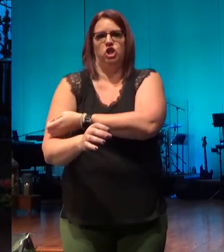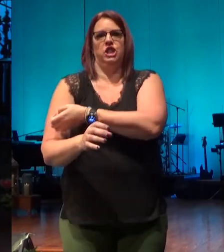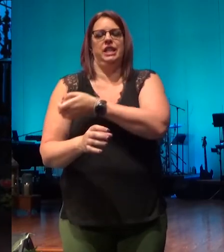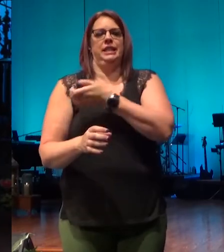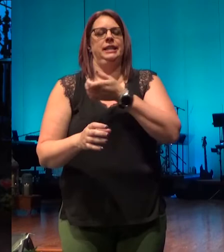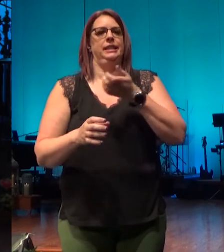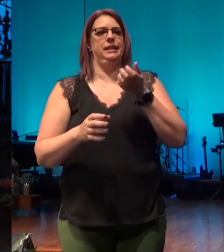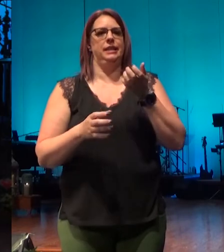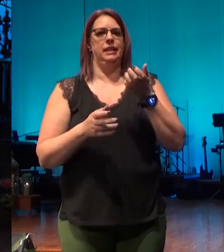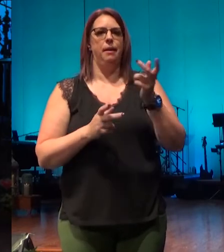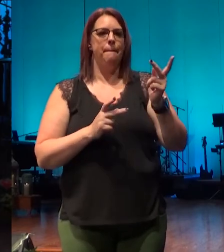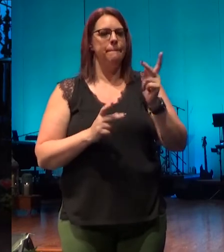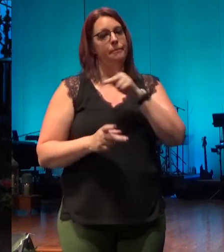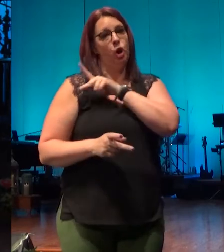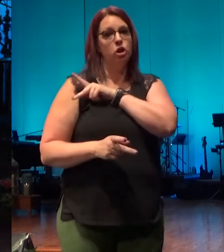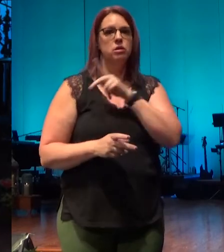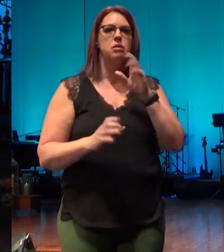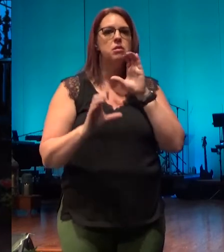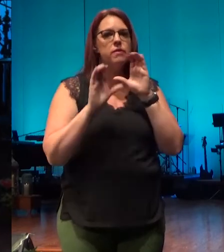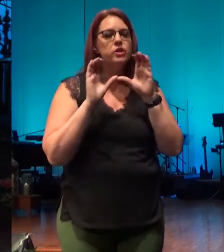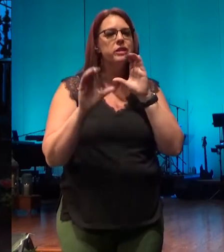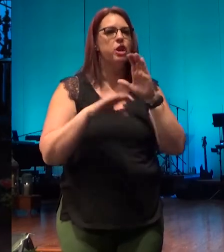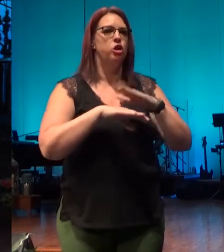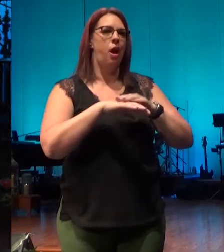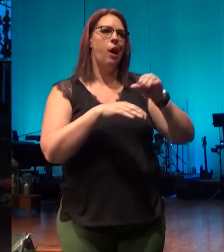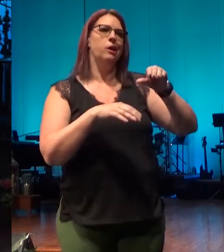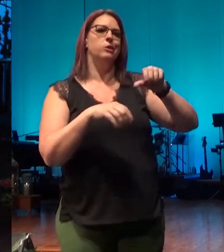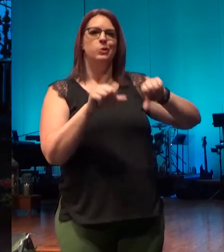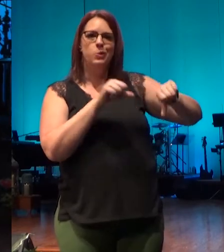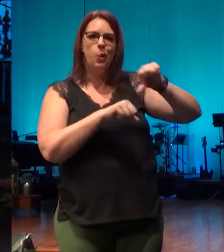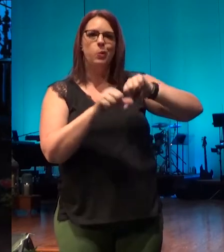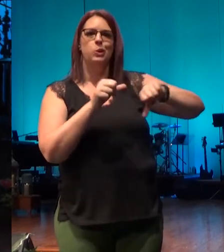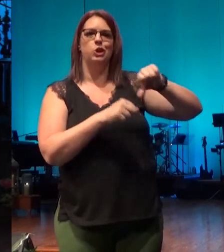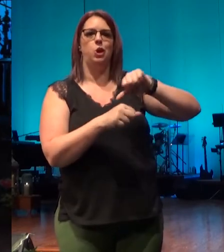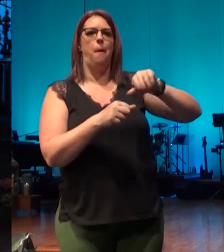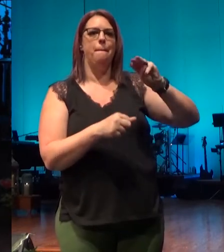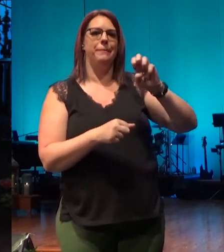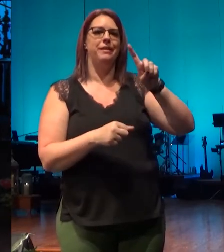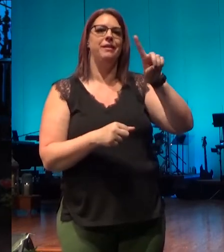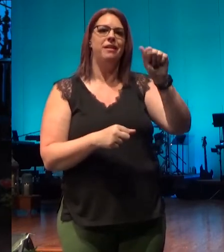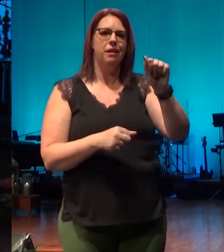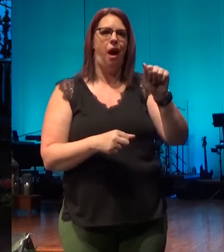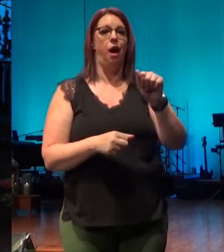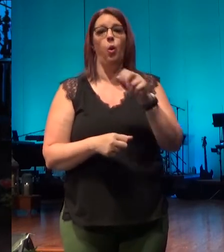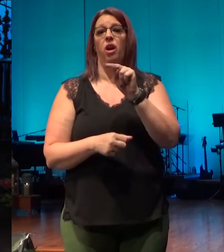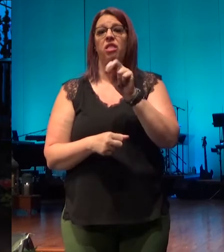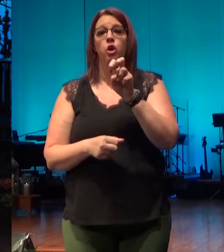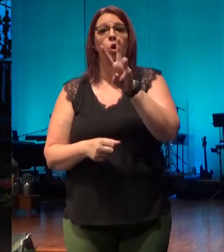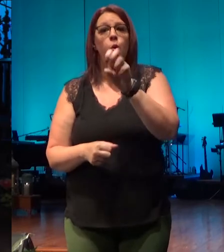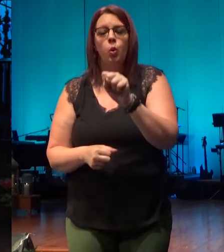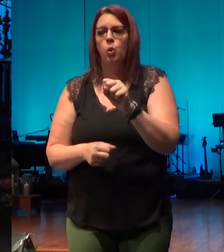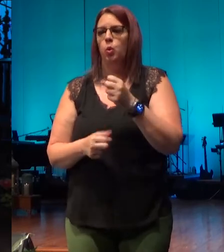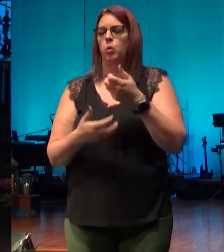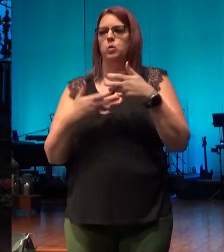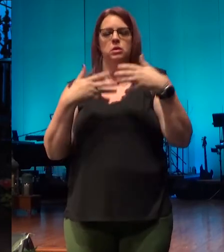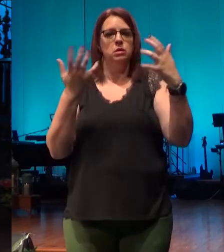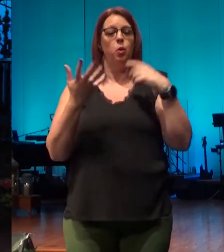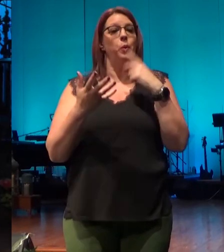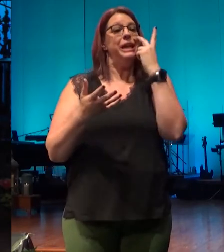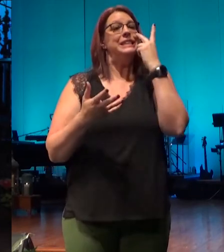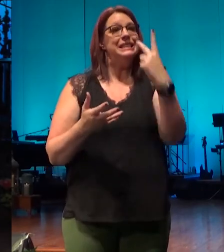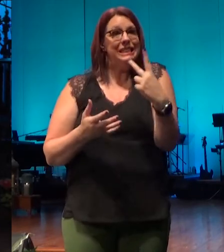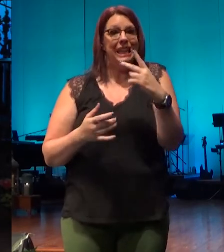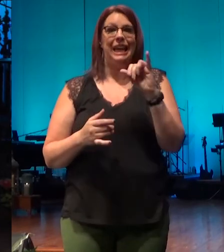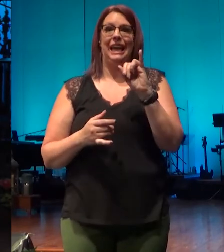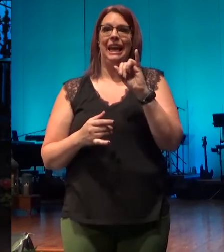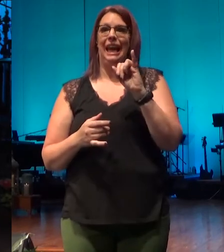personal conversations, on social media, even in the media itself. We can see, sometimes I know if I